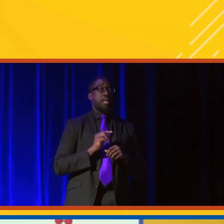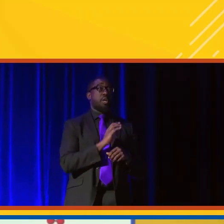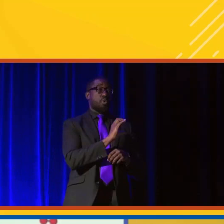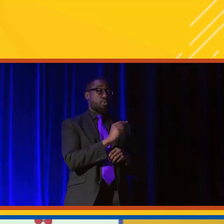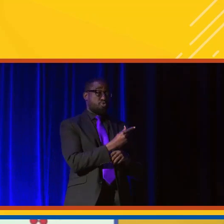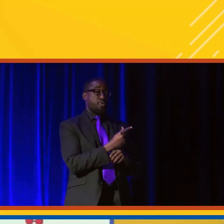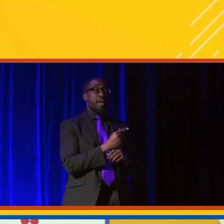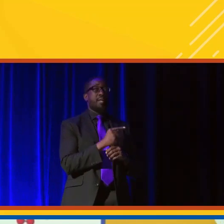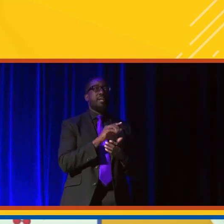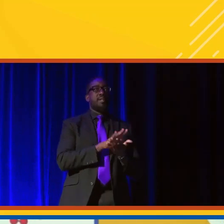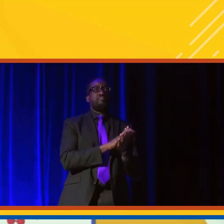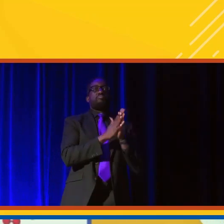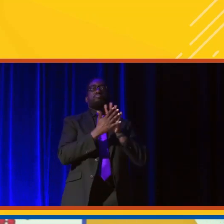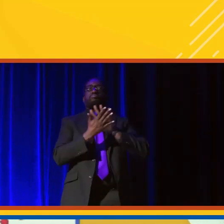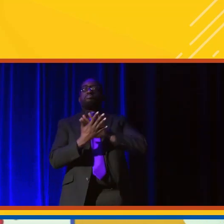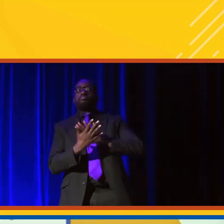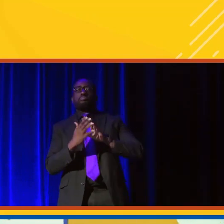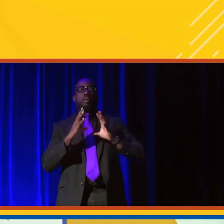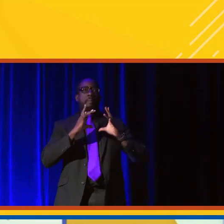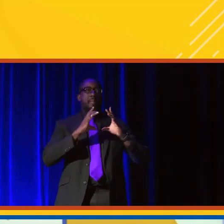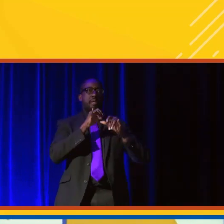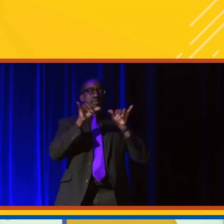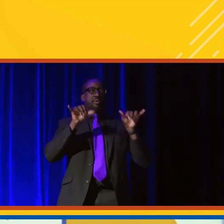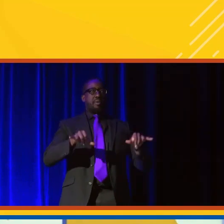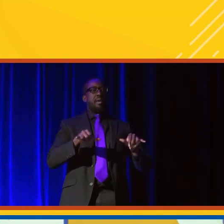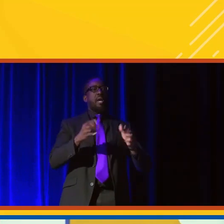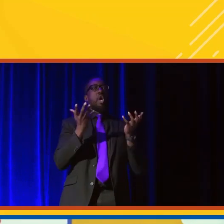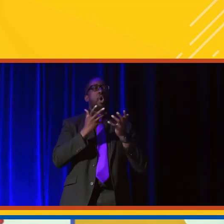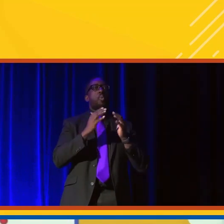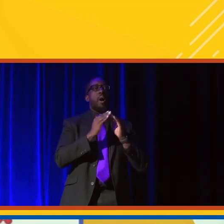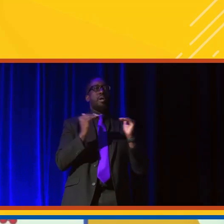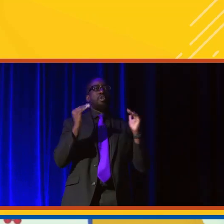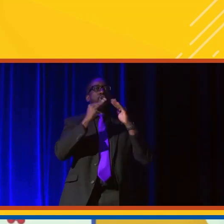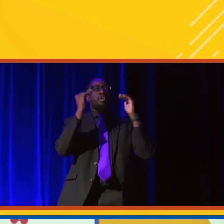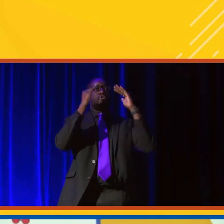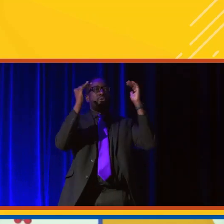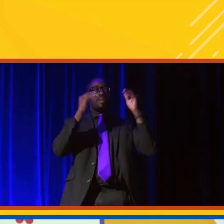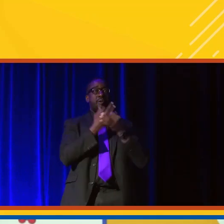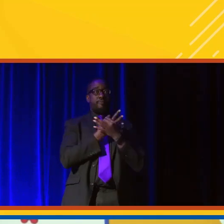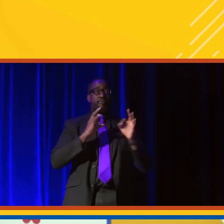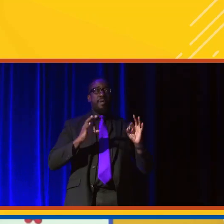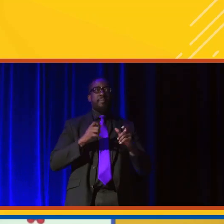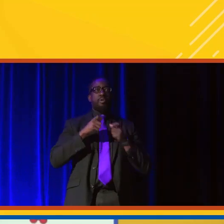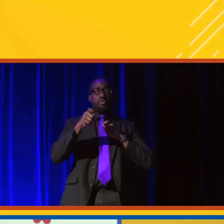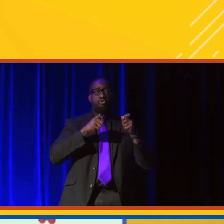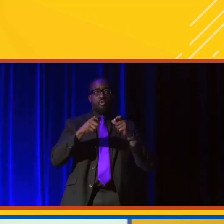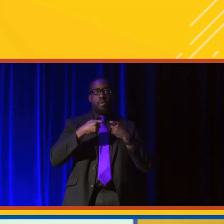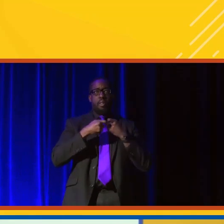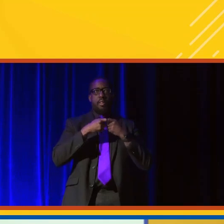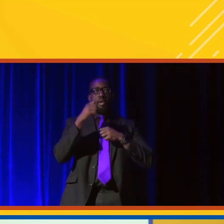to molecular systems about what degrees of freedom are controlling the electronic structure variations.